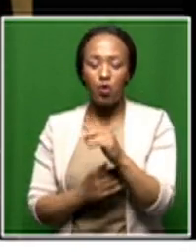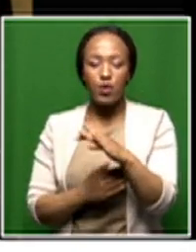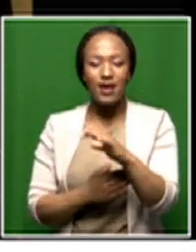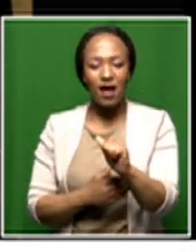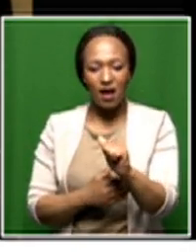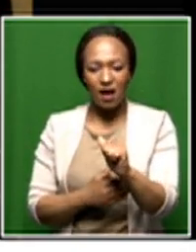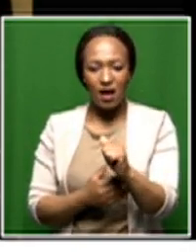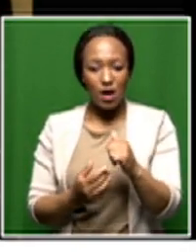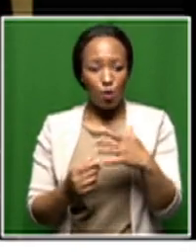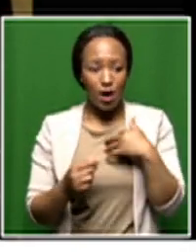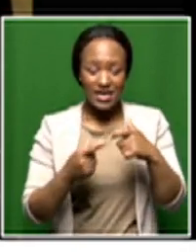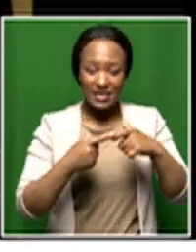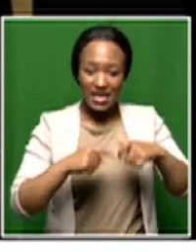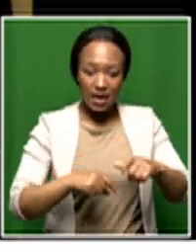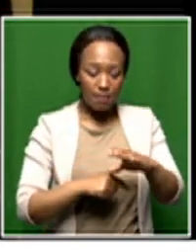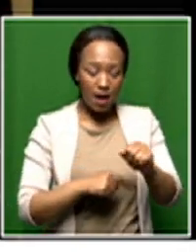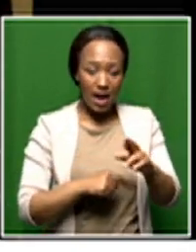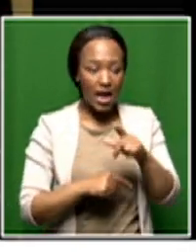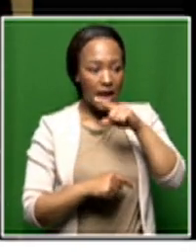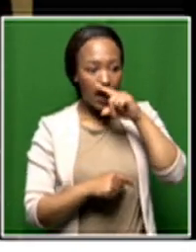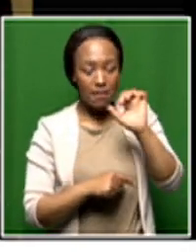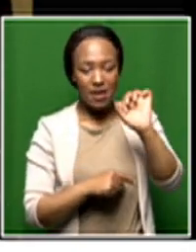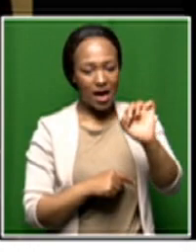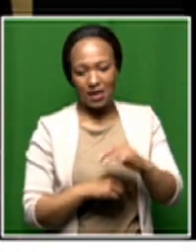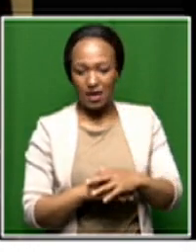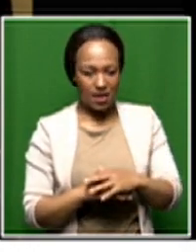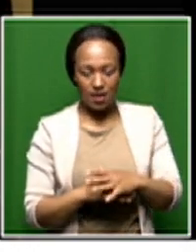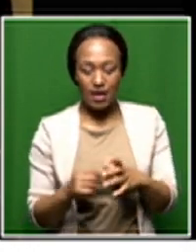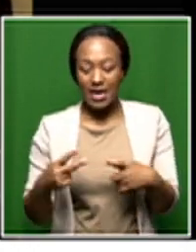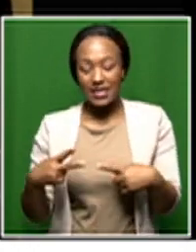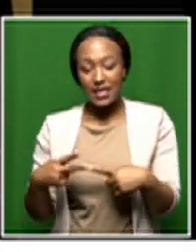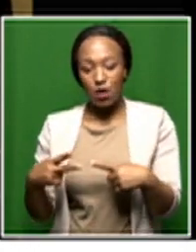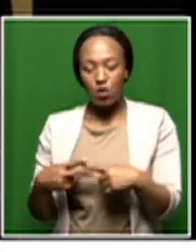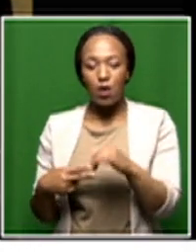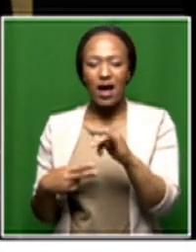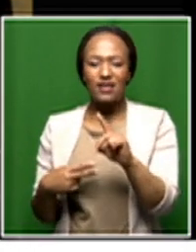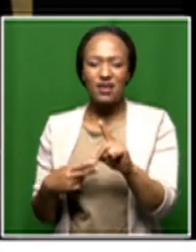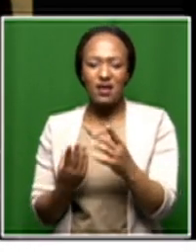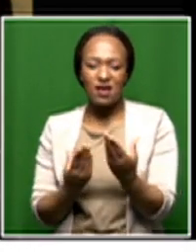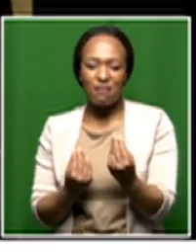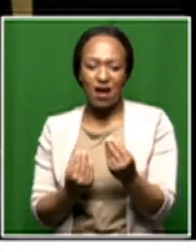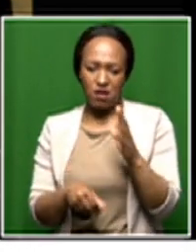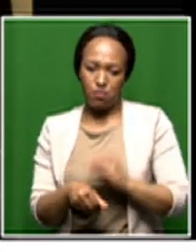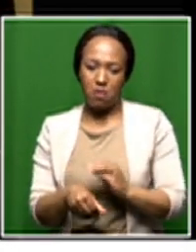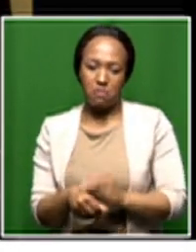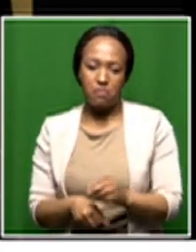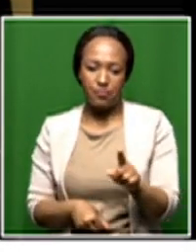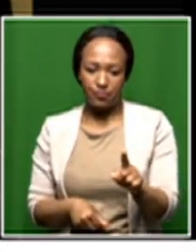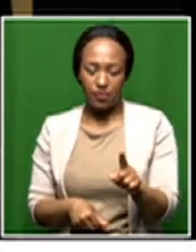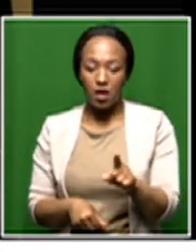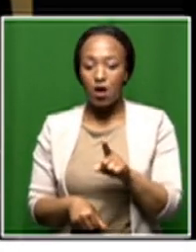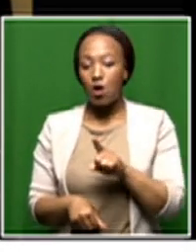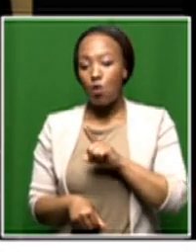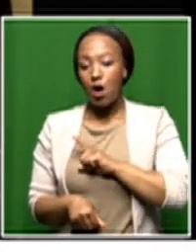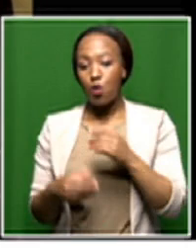card which is not in their name. But secondly, there were problems with the ID and so on. But I think when we kickstarted